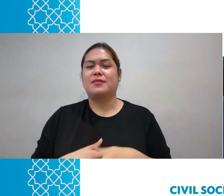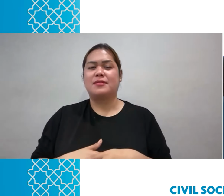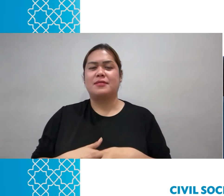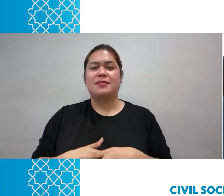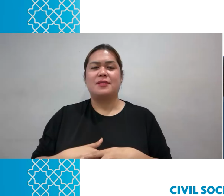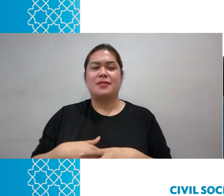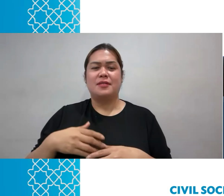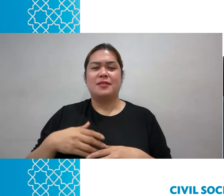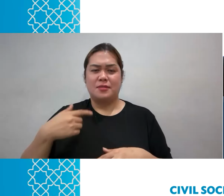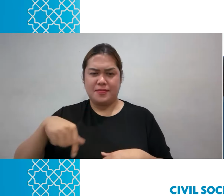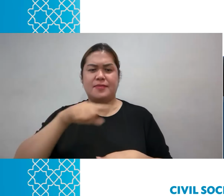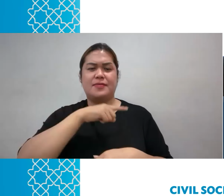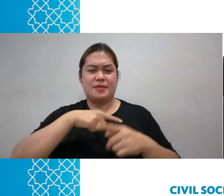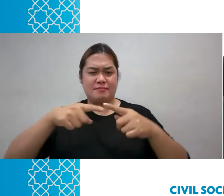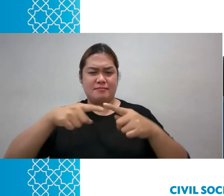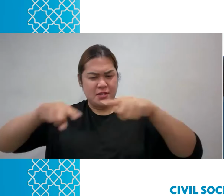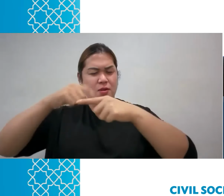in